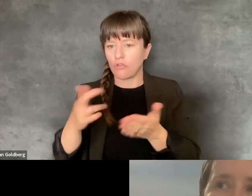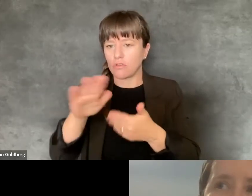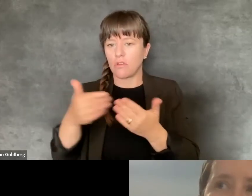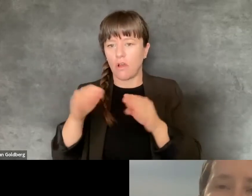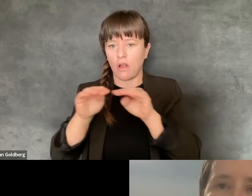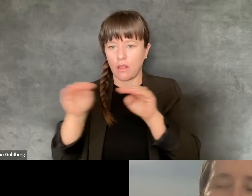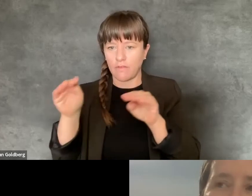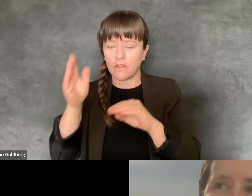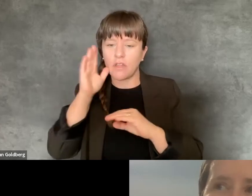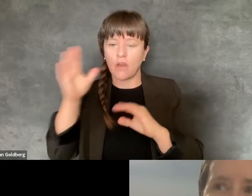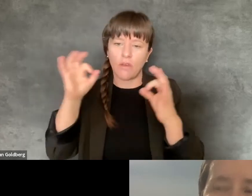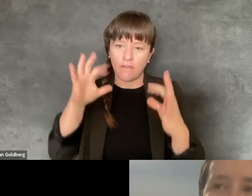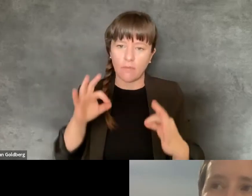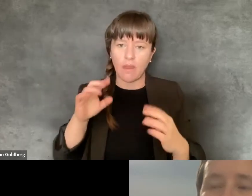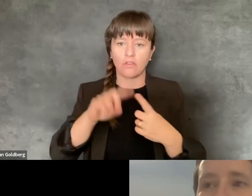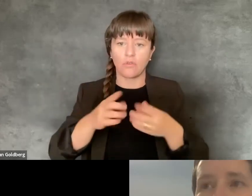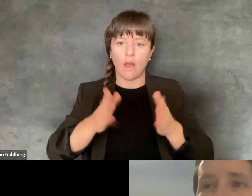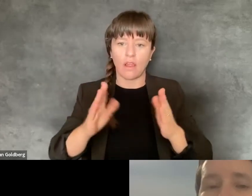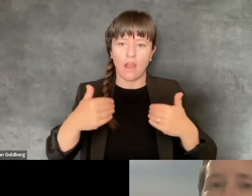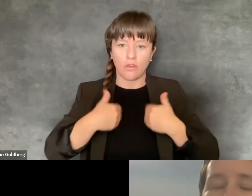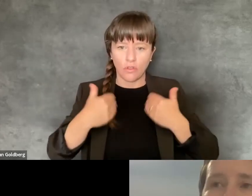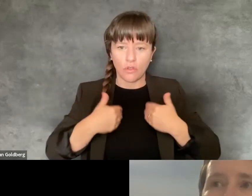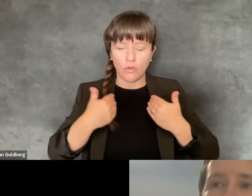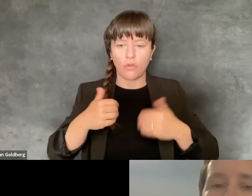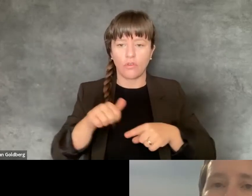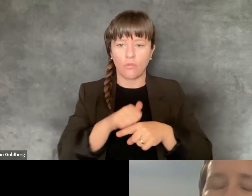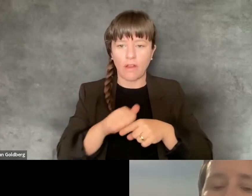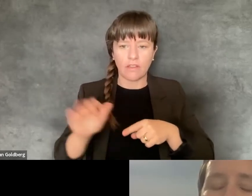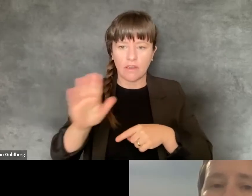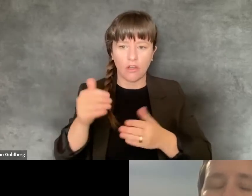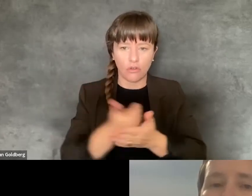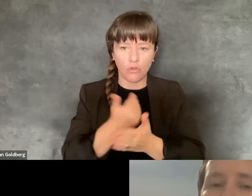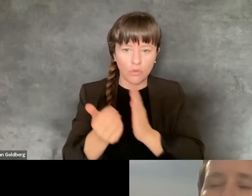to enabling youth to exercise their new skills or their